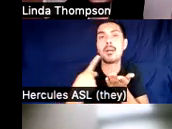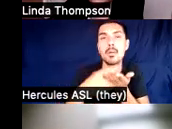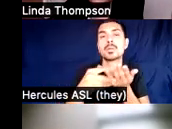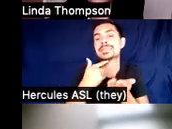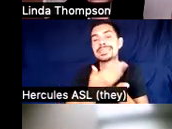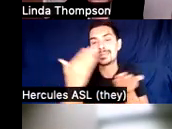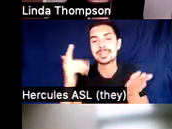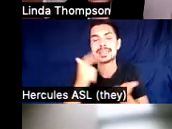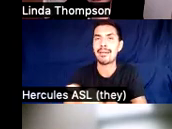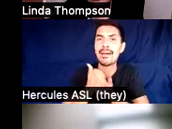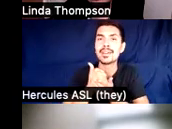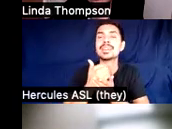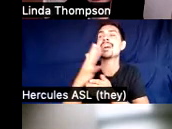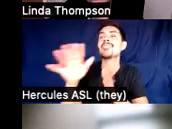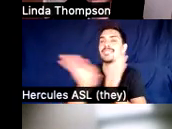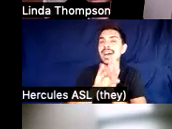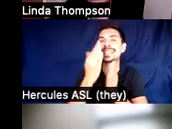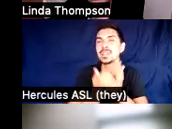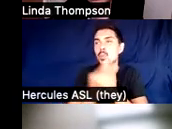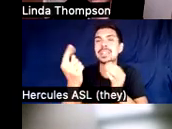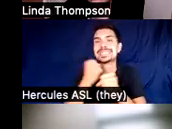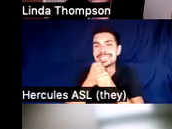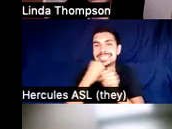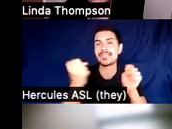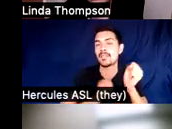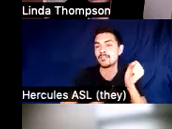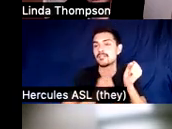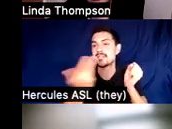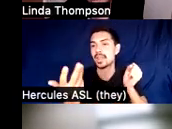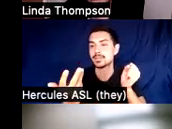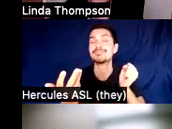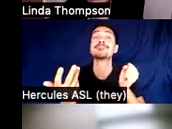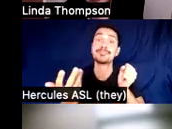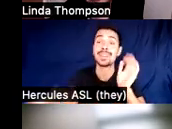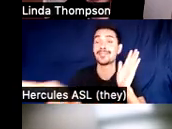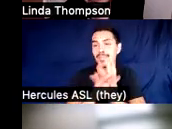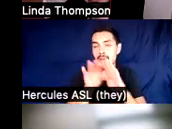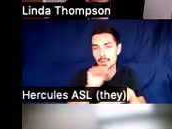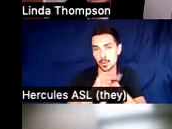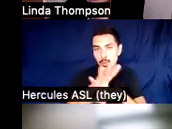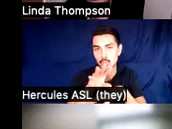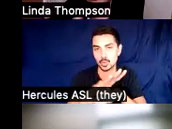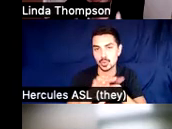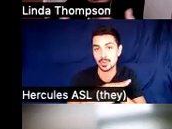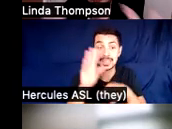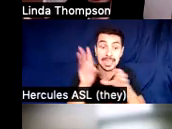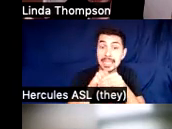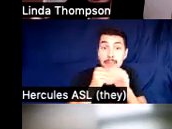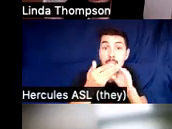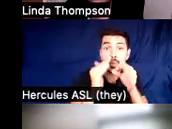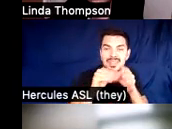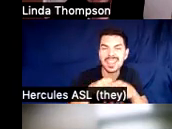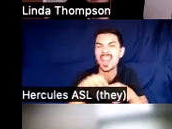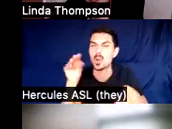somebody that we can safely vent to. Maybe that's when we get a counselor or somebody out of the community that we